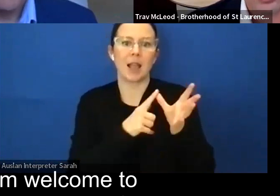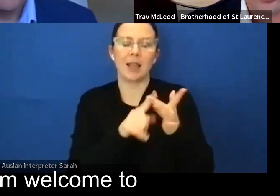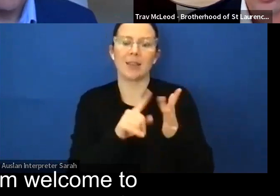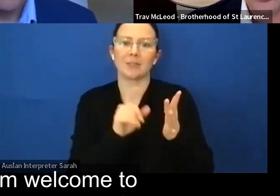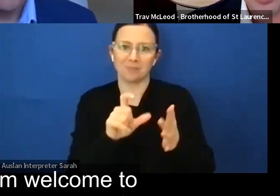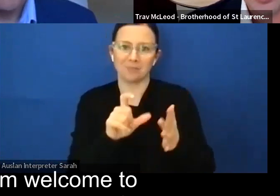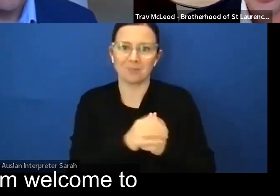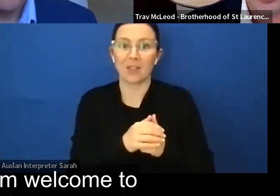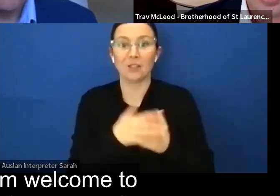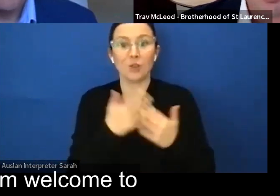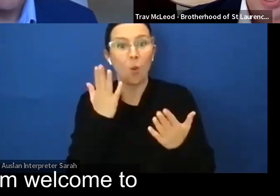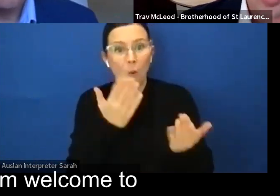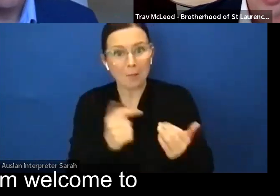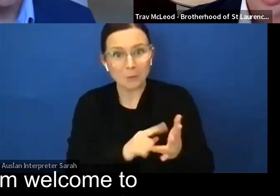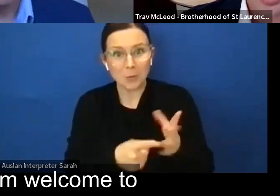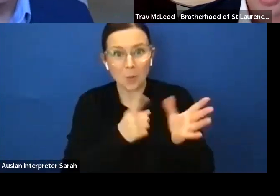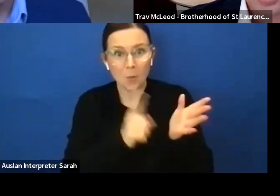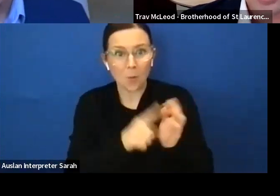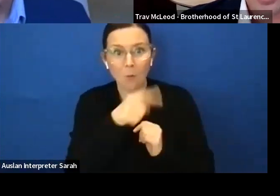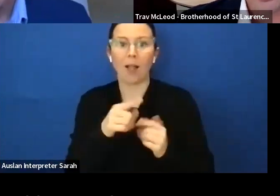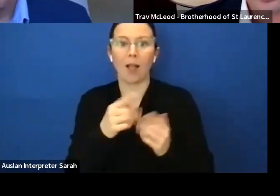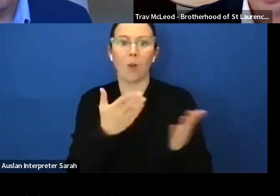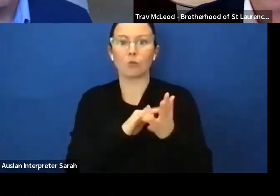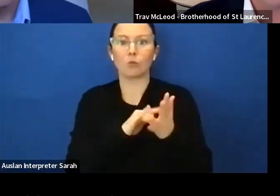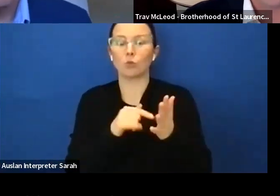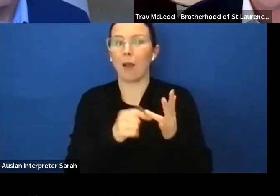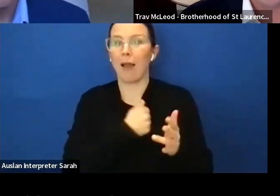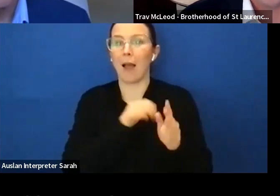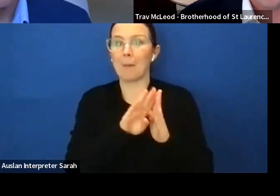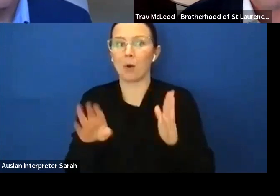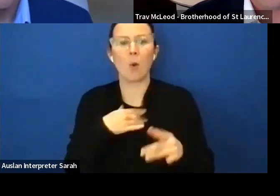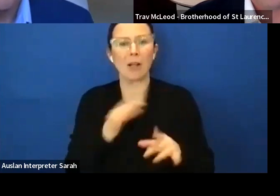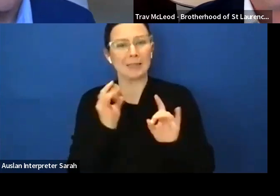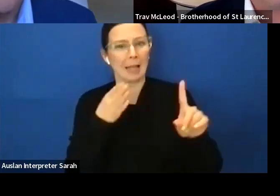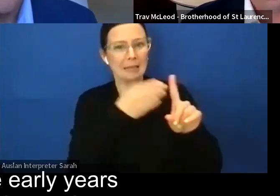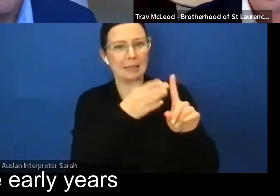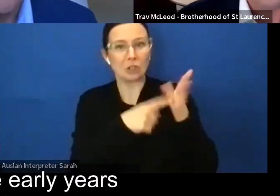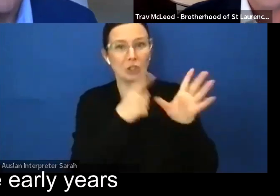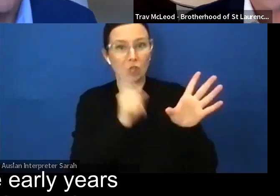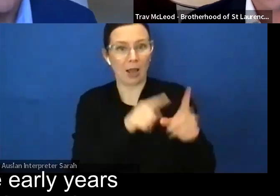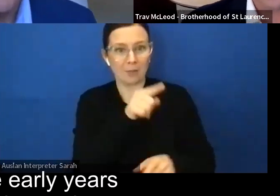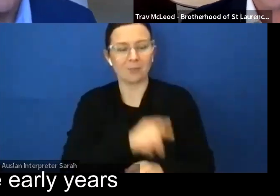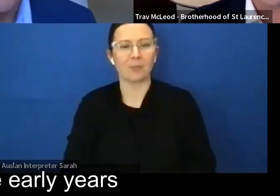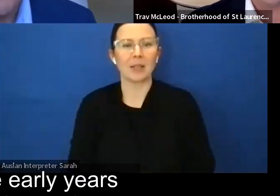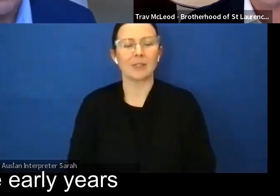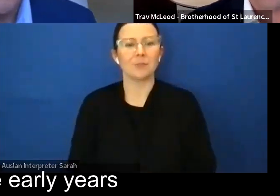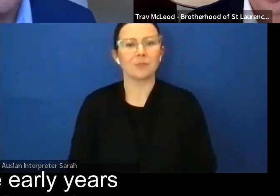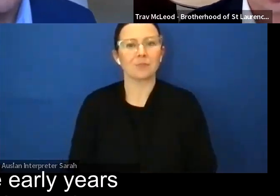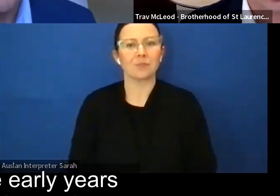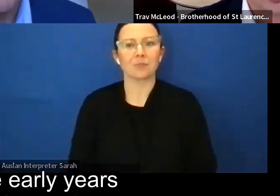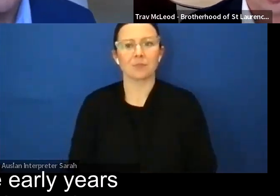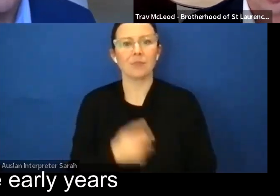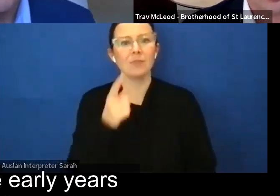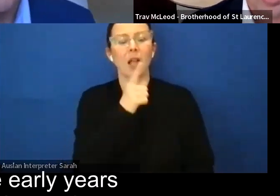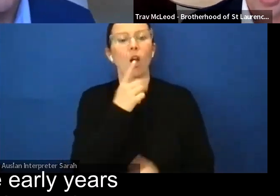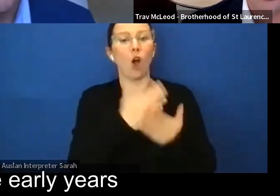to all of you and to our panel. I'm going to start with you, Jay. Why are the early years on the